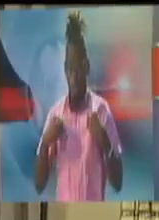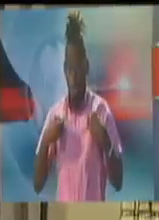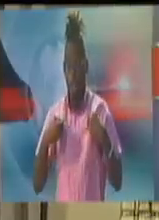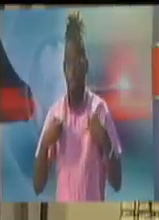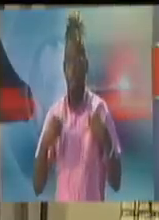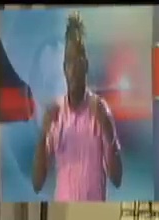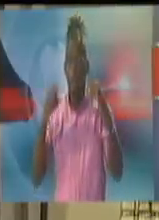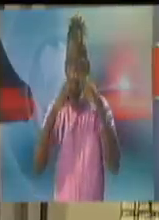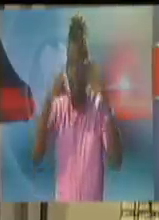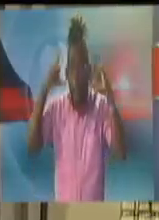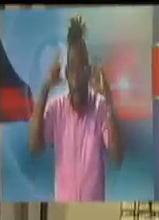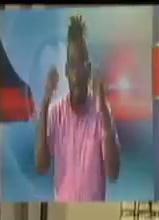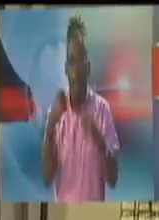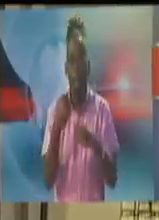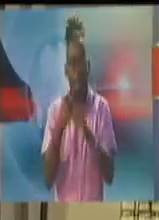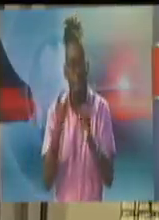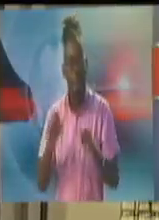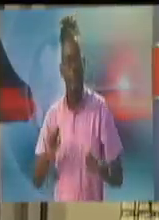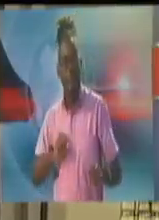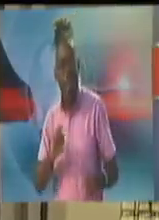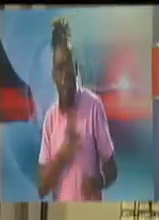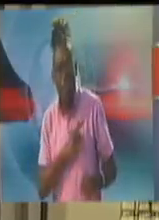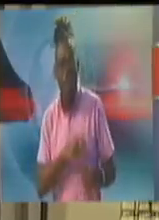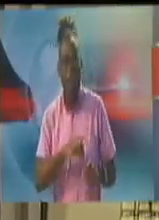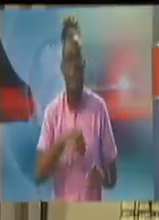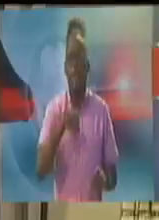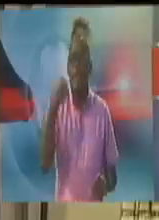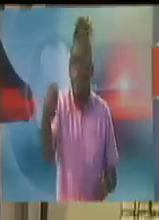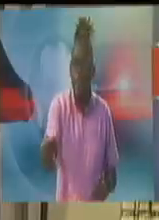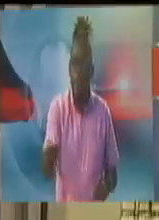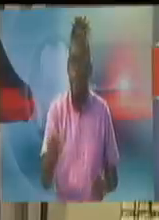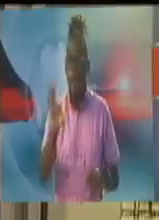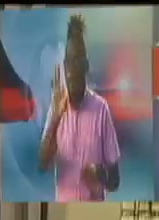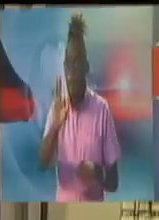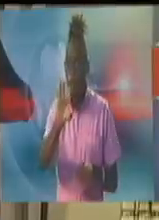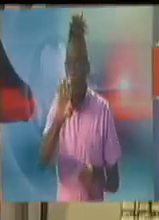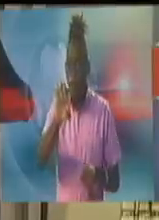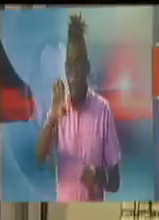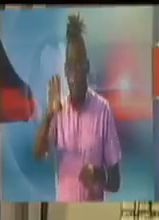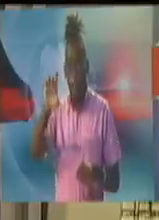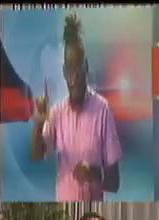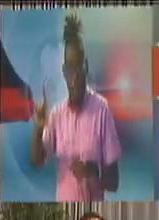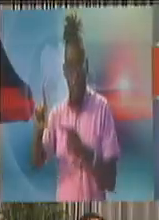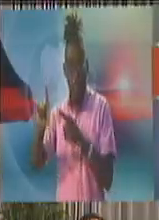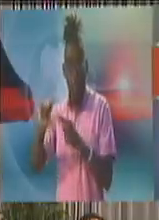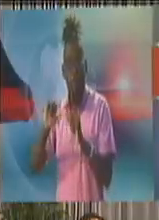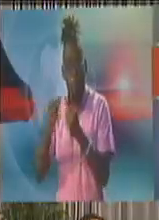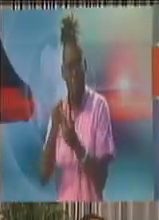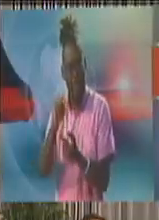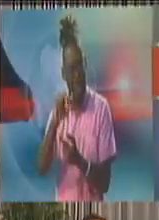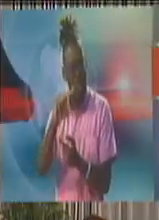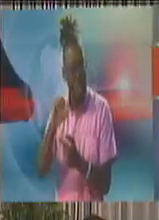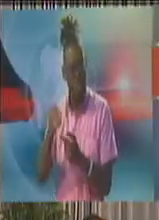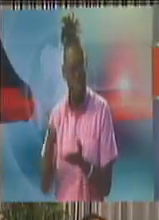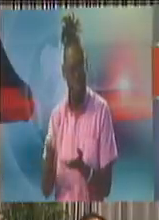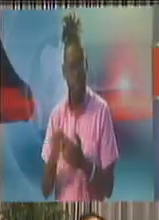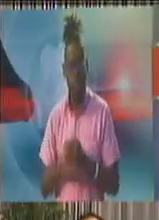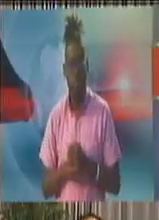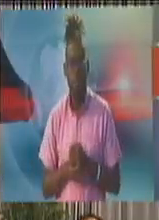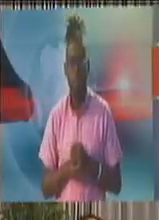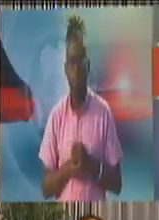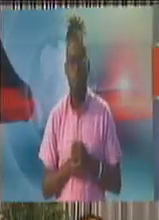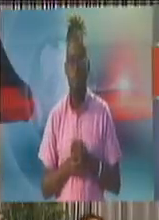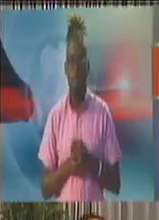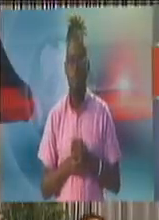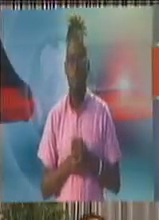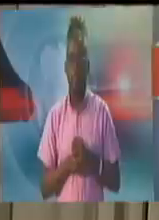staff, but to give to FEAL. So I hope that answers that question. Okay, thank you. With respect to the